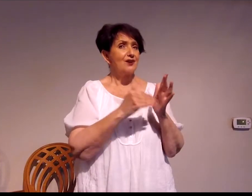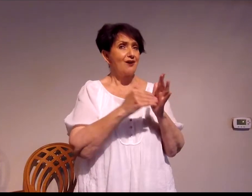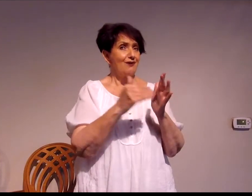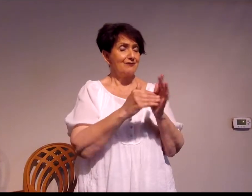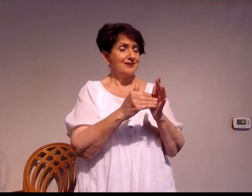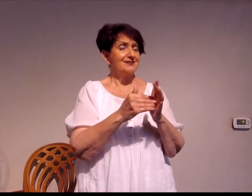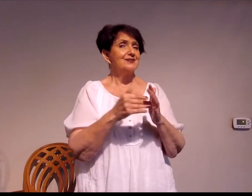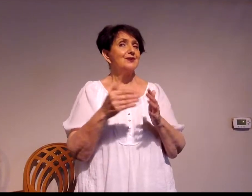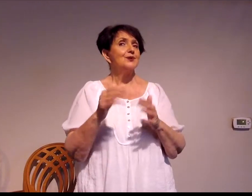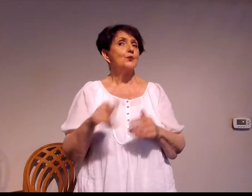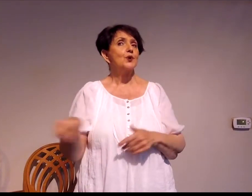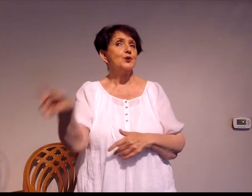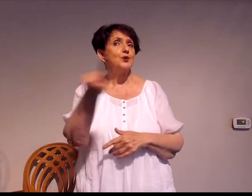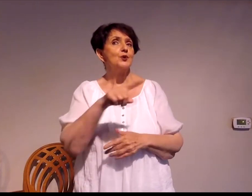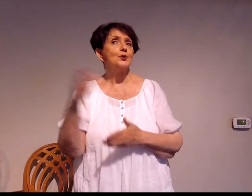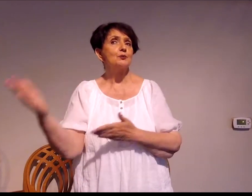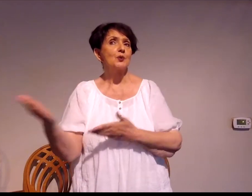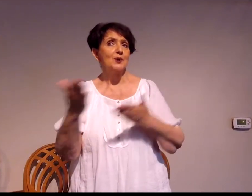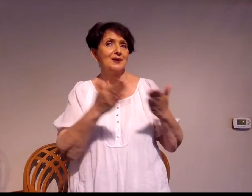them.